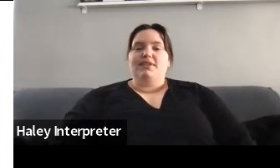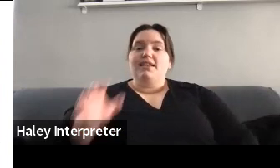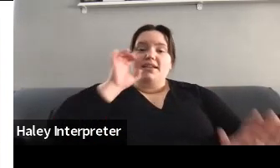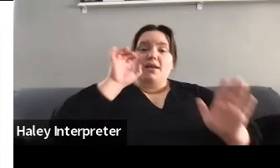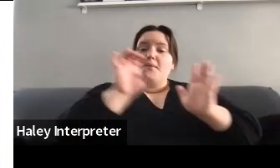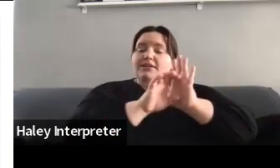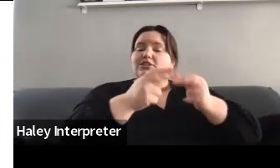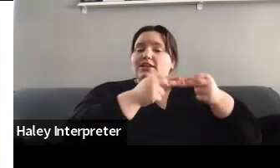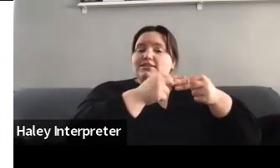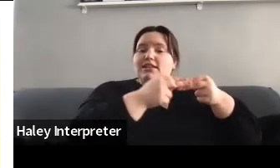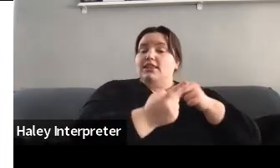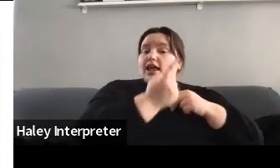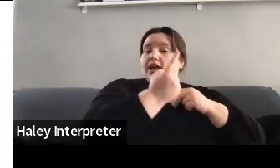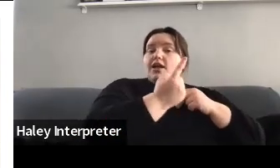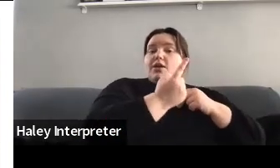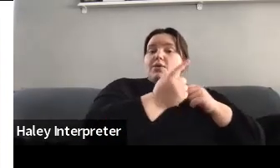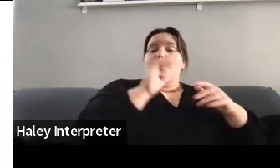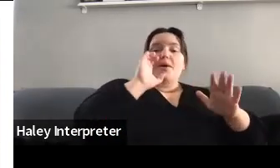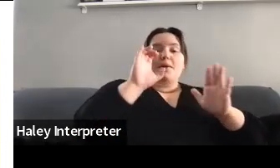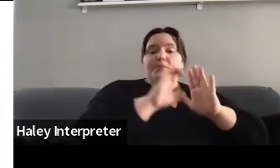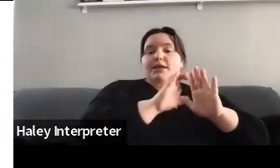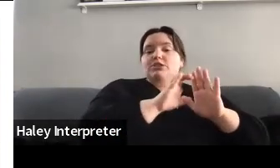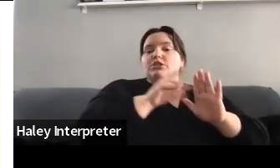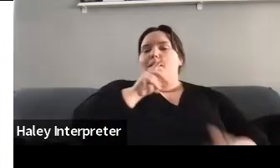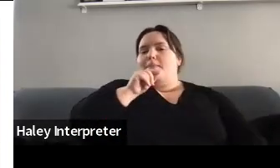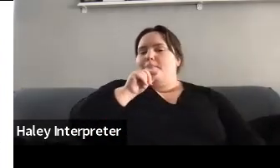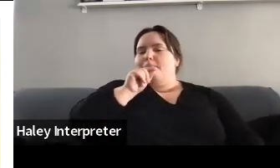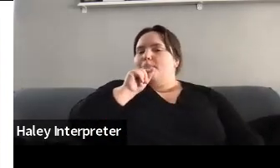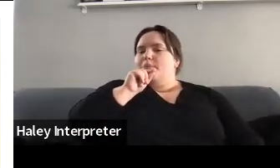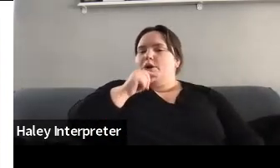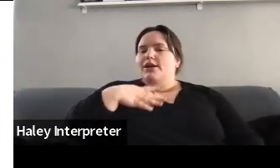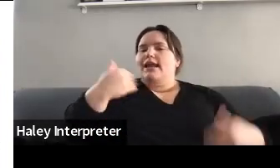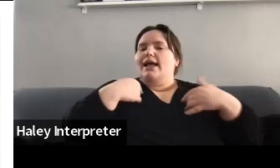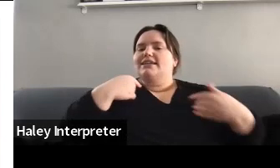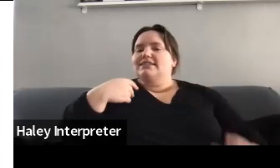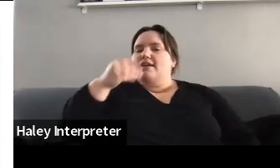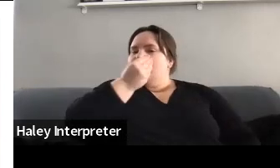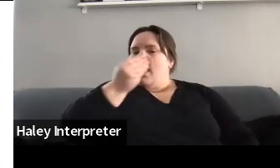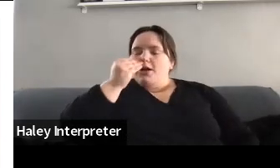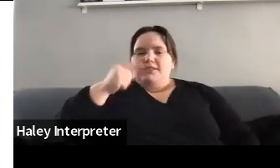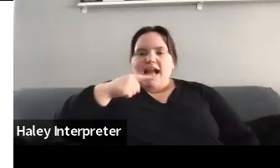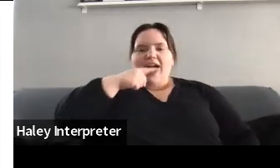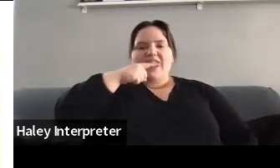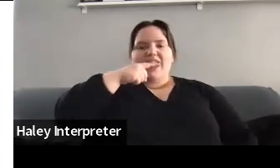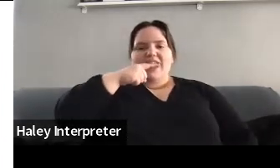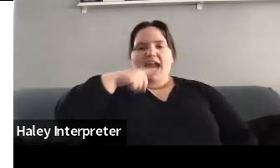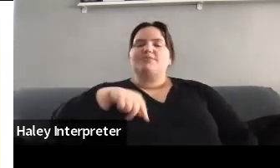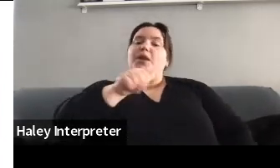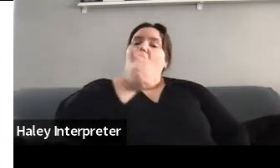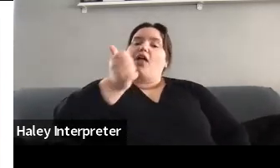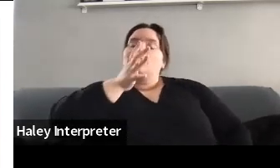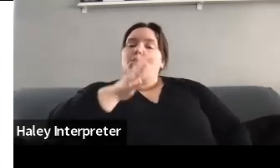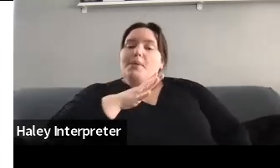one picture is of a parrot holding a bouquet of flowers. Another is a picture of a woman